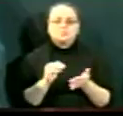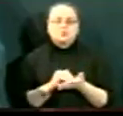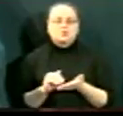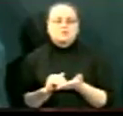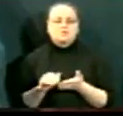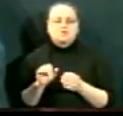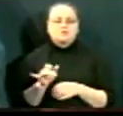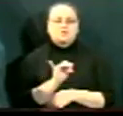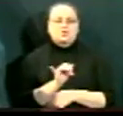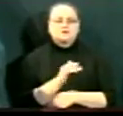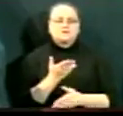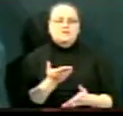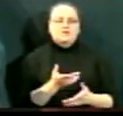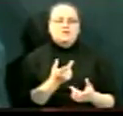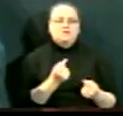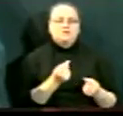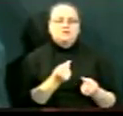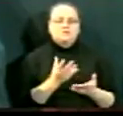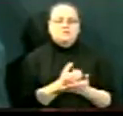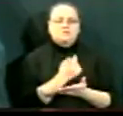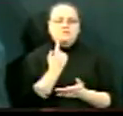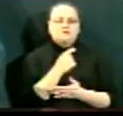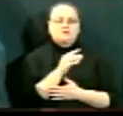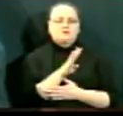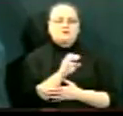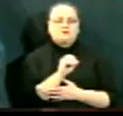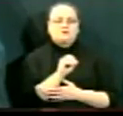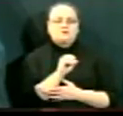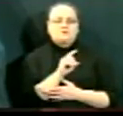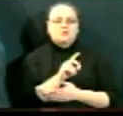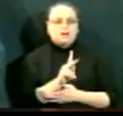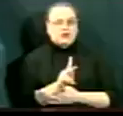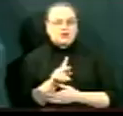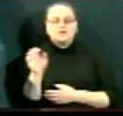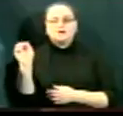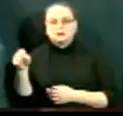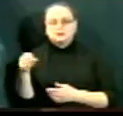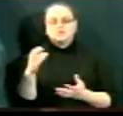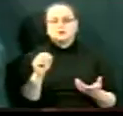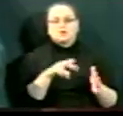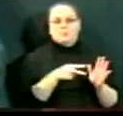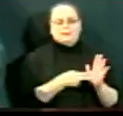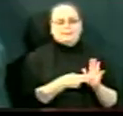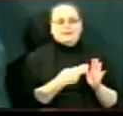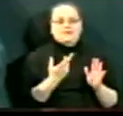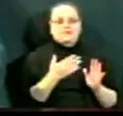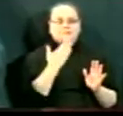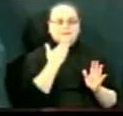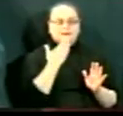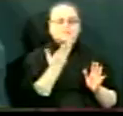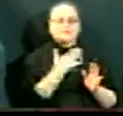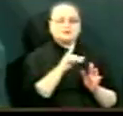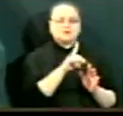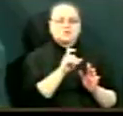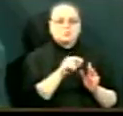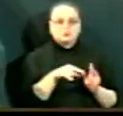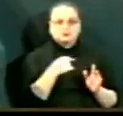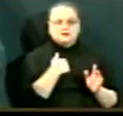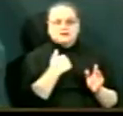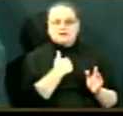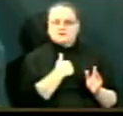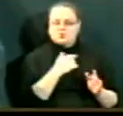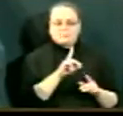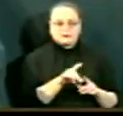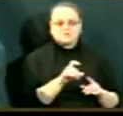Could we also then do procurement for a 403B? Absolutely, we can. So, I mean, these are, thank you. These are the questions I'm sort Absolutely. of asking.